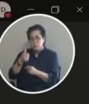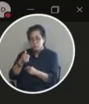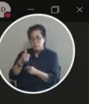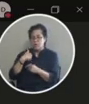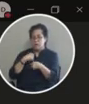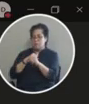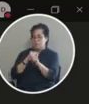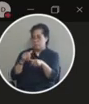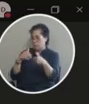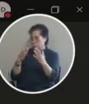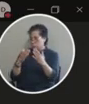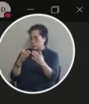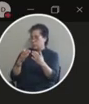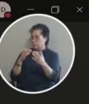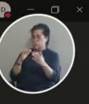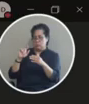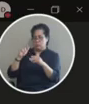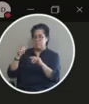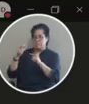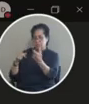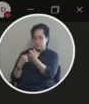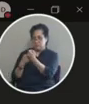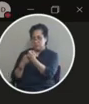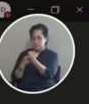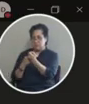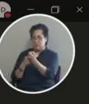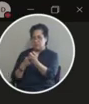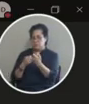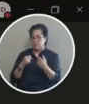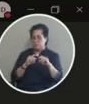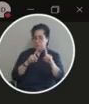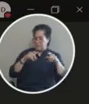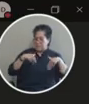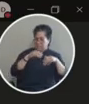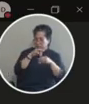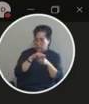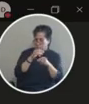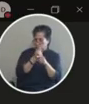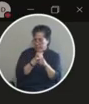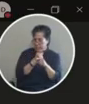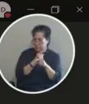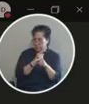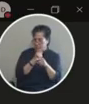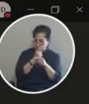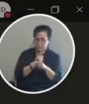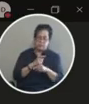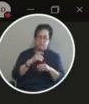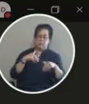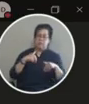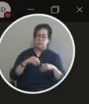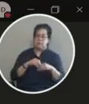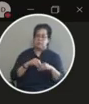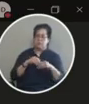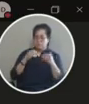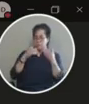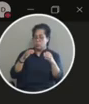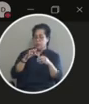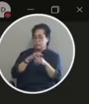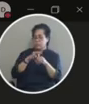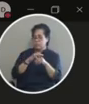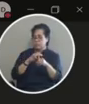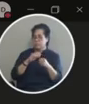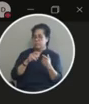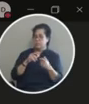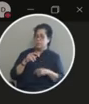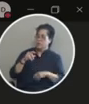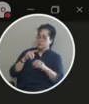that motion and Representative Hernandez seconded that. Okay, so we haven't had a vote yet on that. Is that correct? That's correct. Yes, sir. All right, let's take a vote on that. Okay,